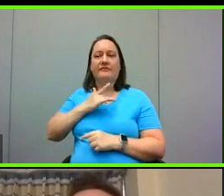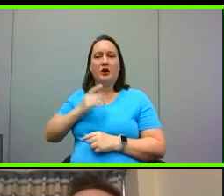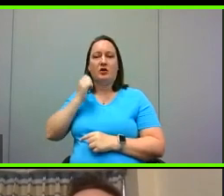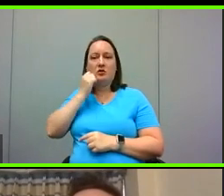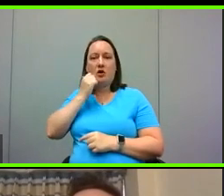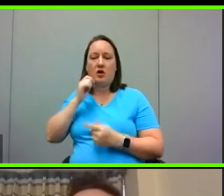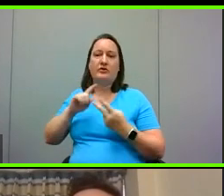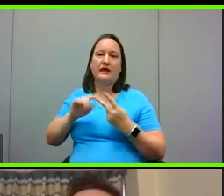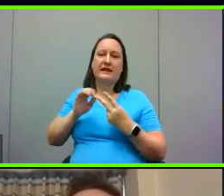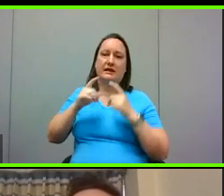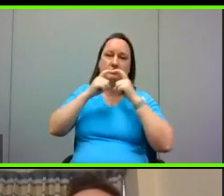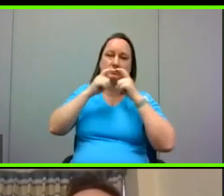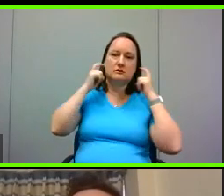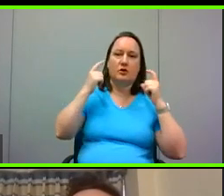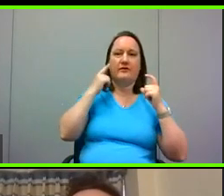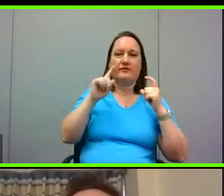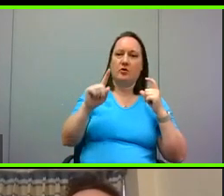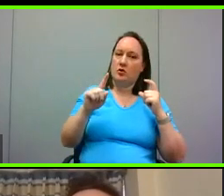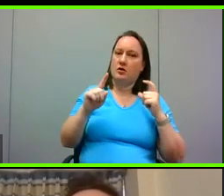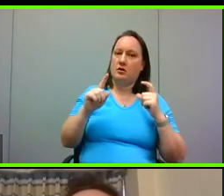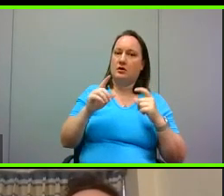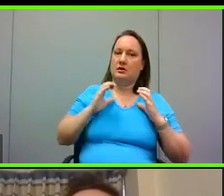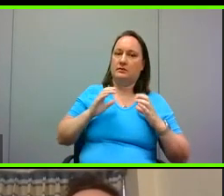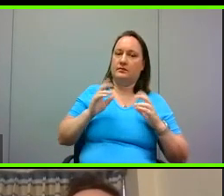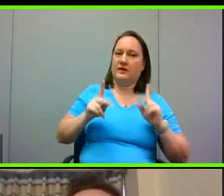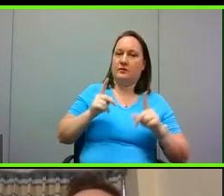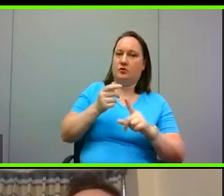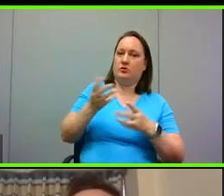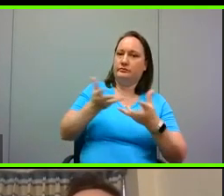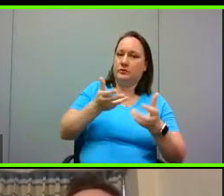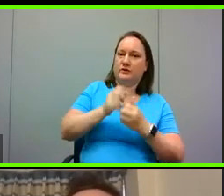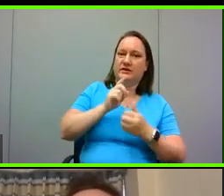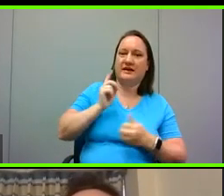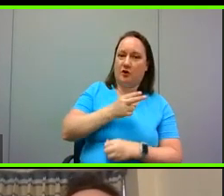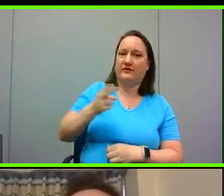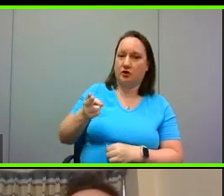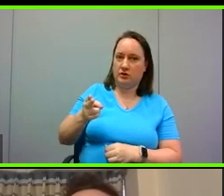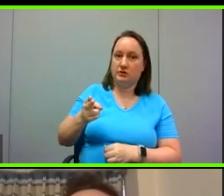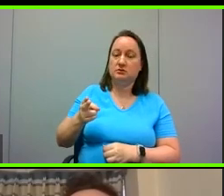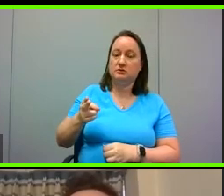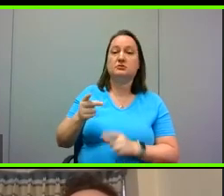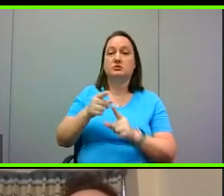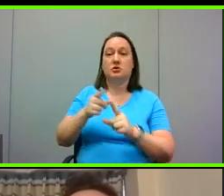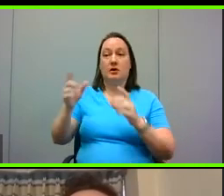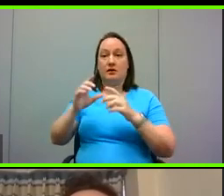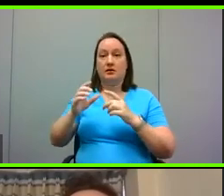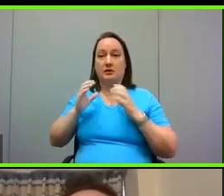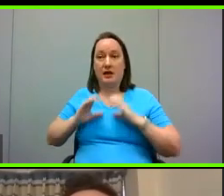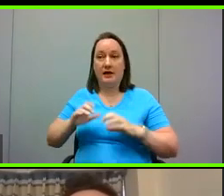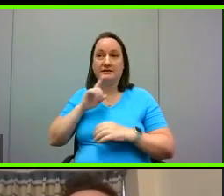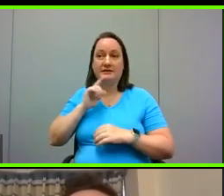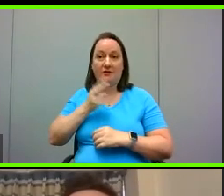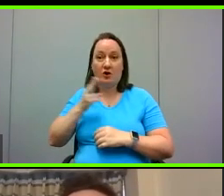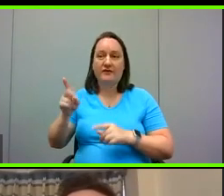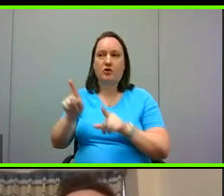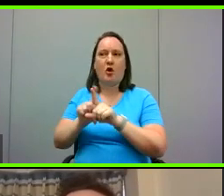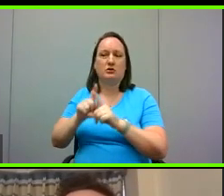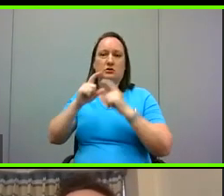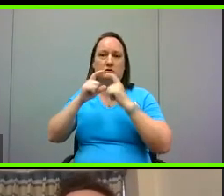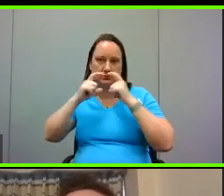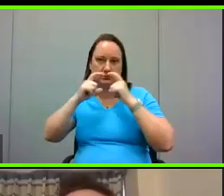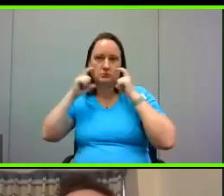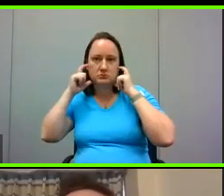clients. So for our deaf and hard of hearing population, we're ordering clear masks, facial masks, so they can actually see anybody they're talking